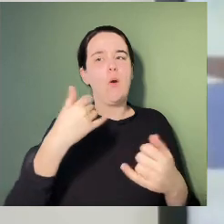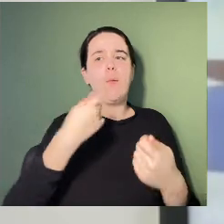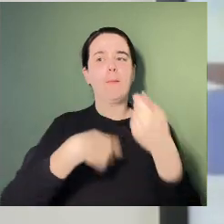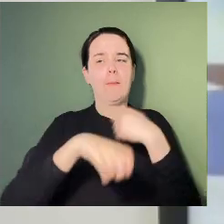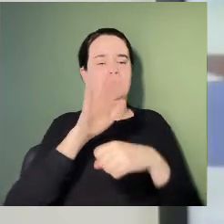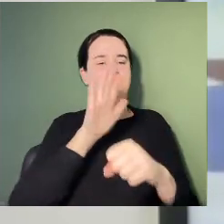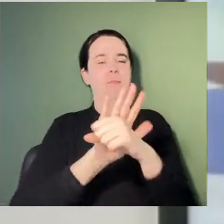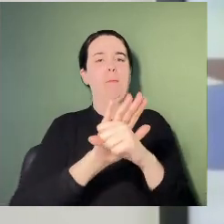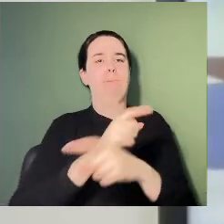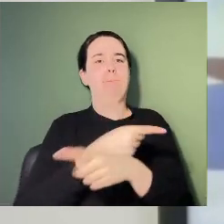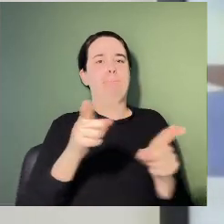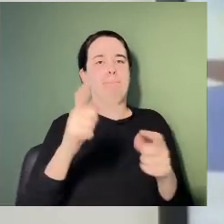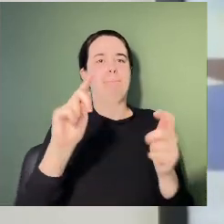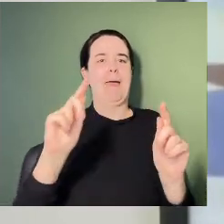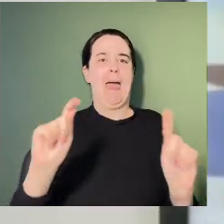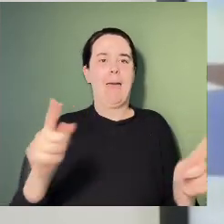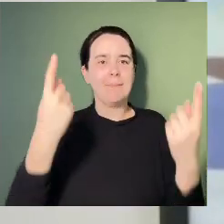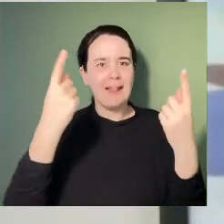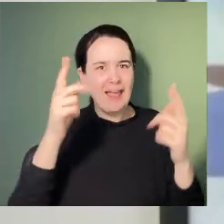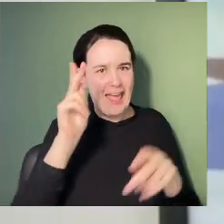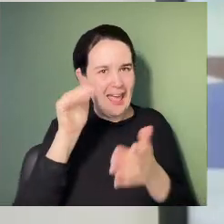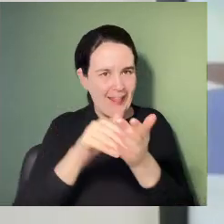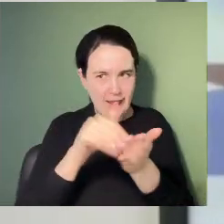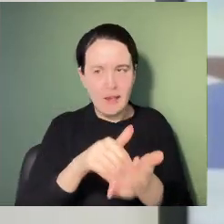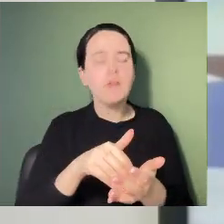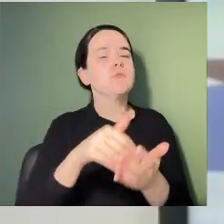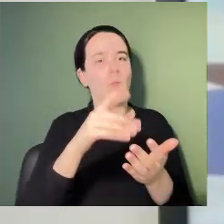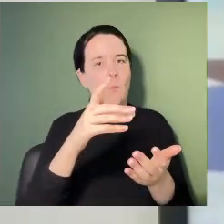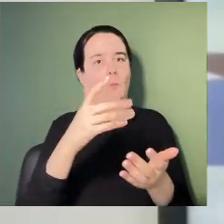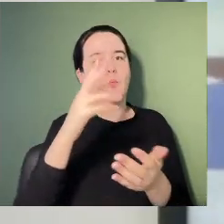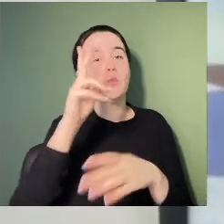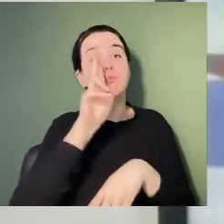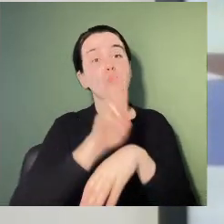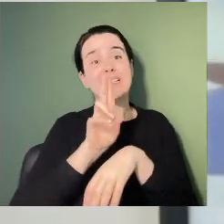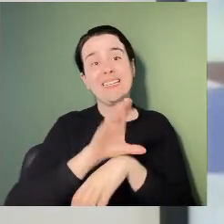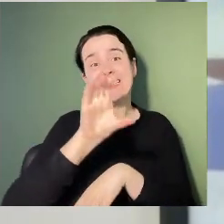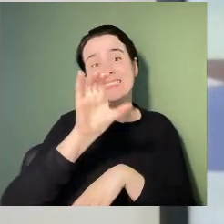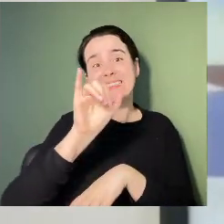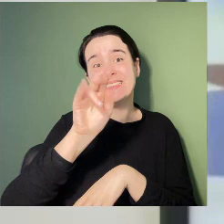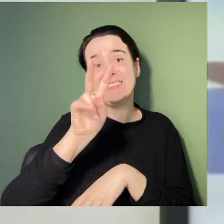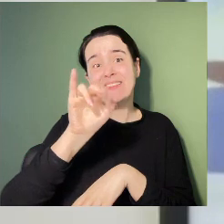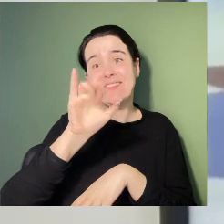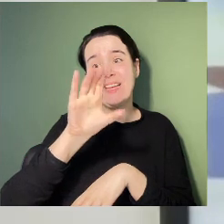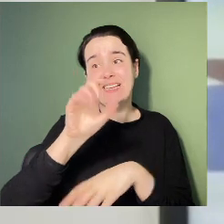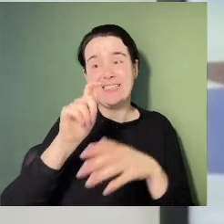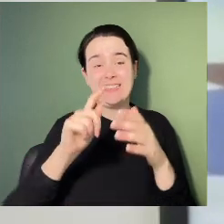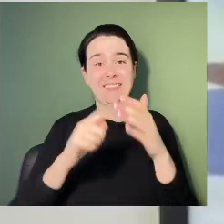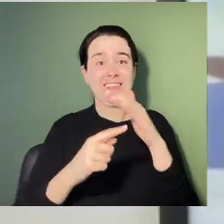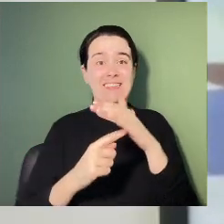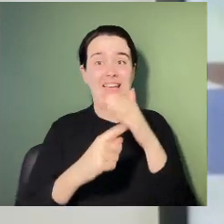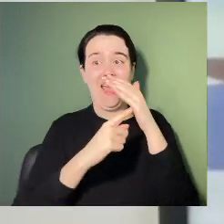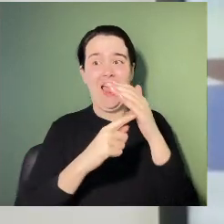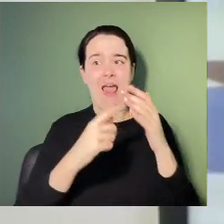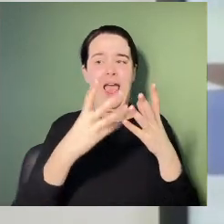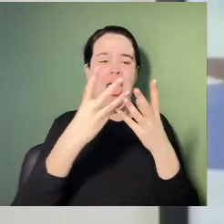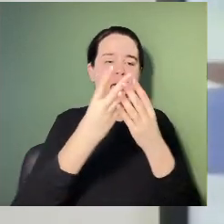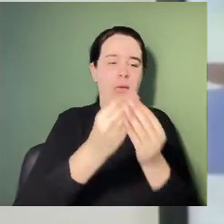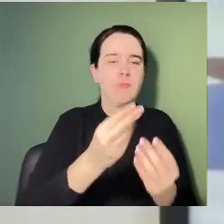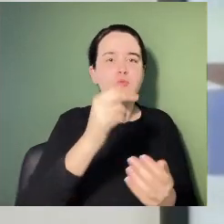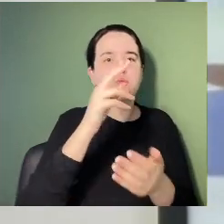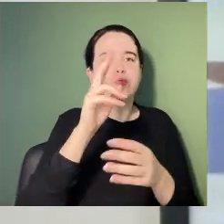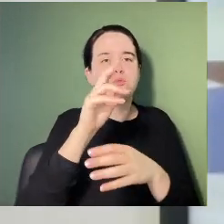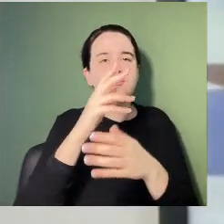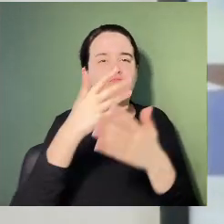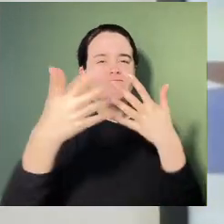that, we have a civic tech that's called Whose Vote Counts, kind of a play on this idea that your